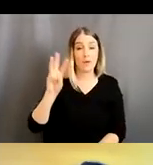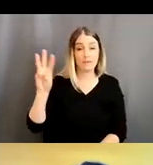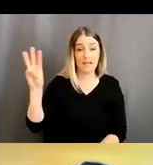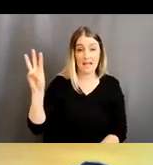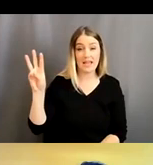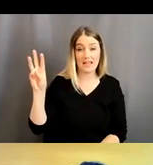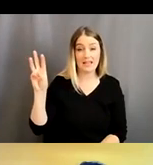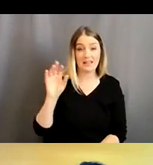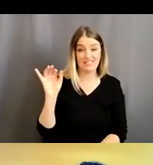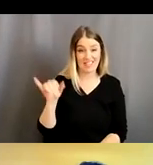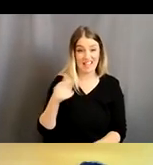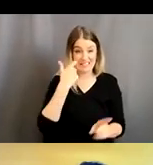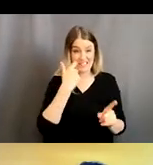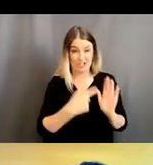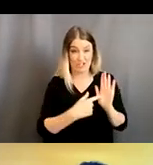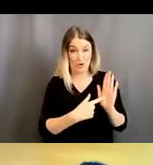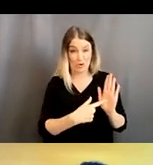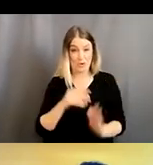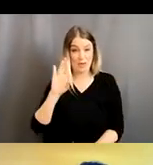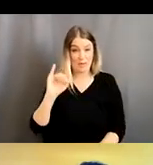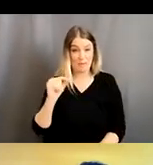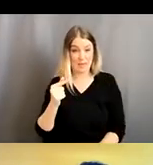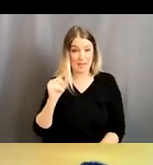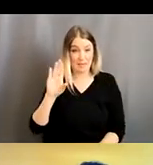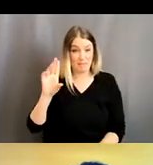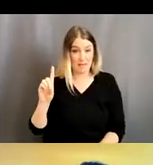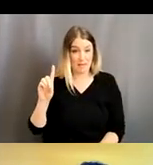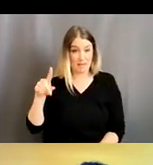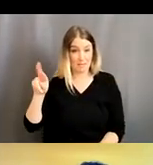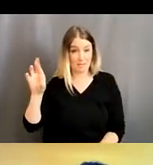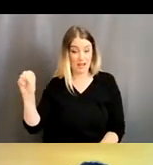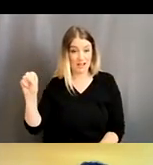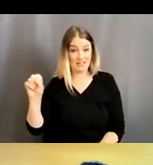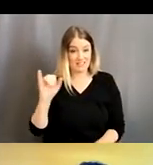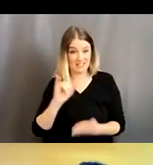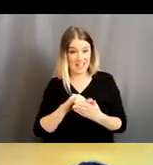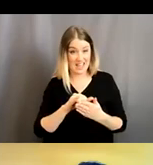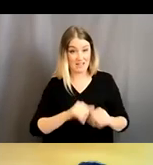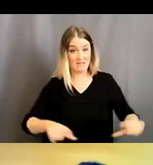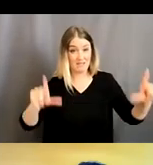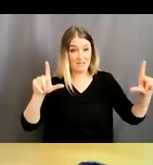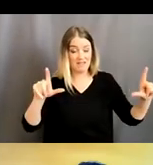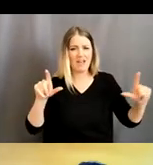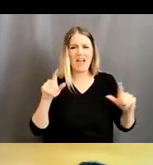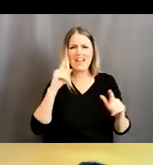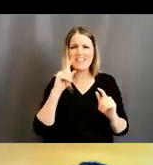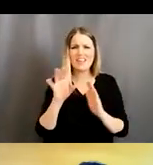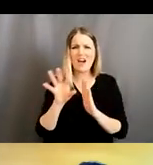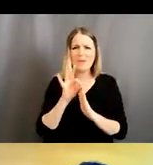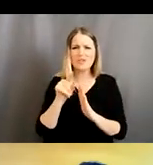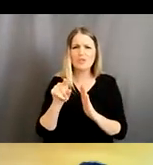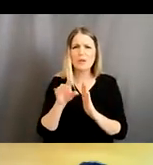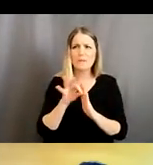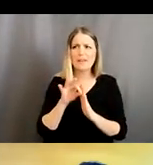even Big Bud Press, I meant to show that, is you had the option to pick, I think there were like 12 different